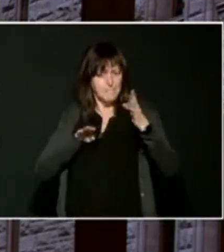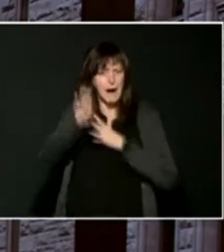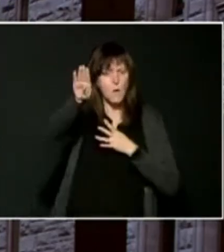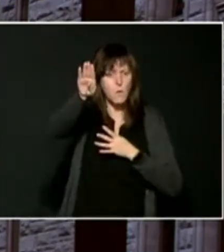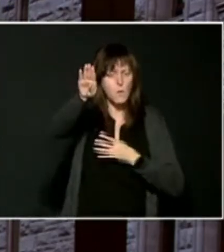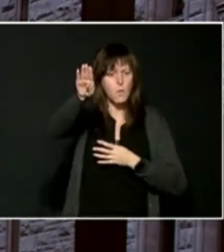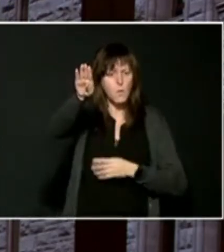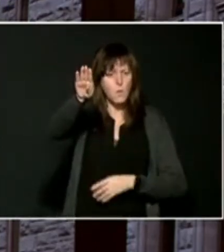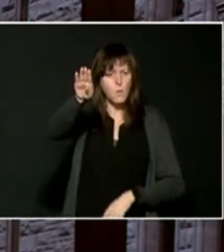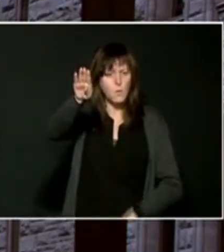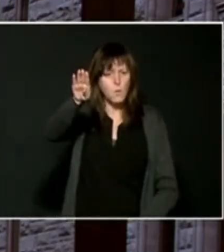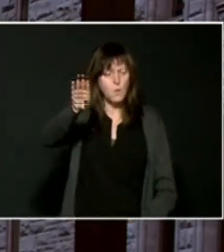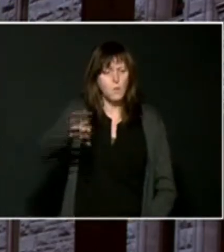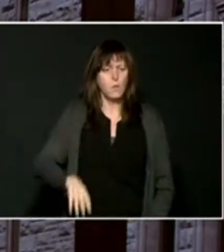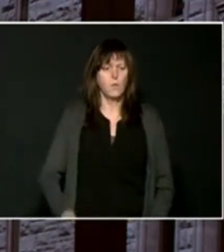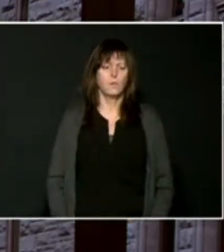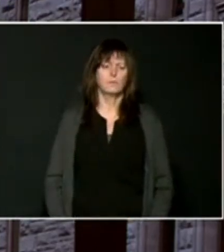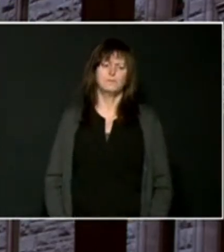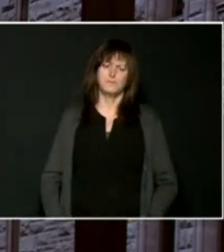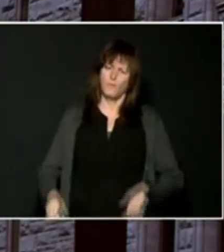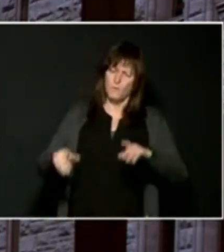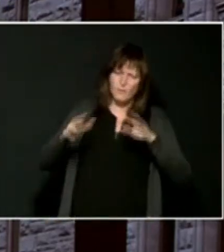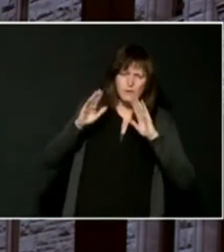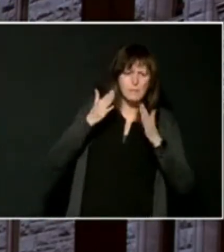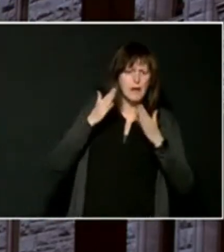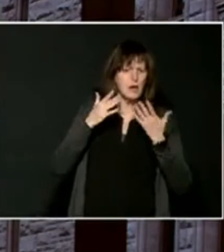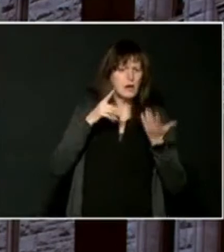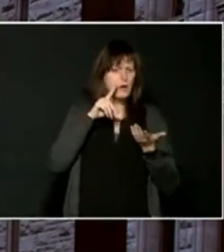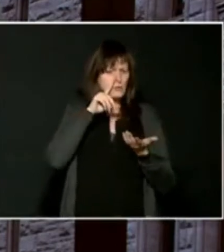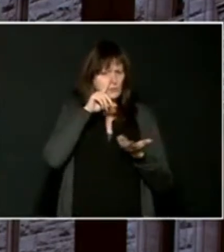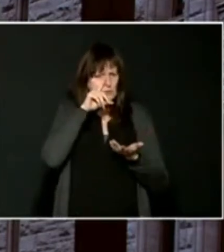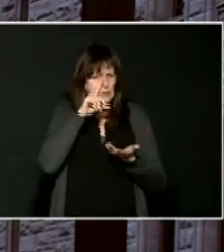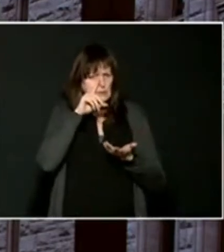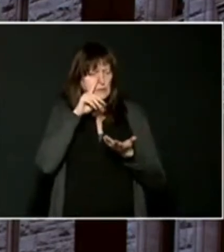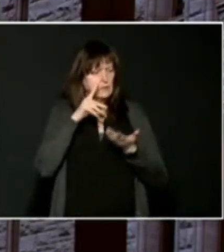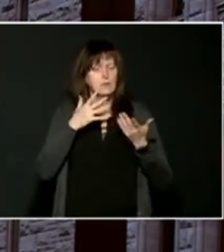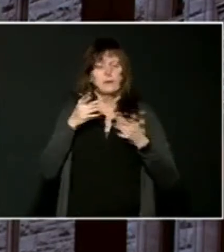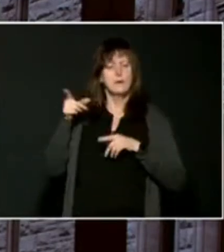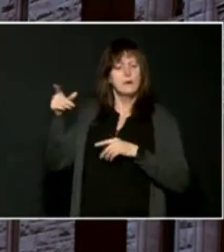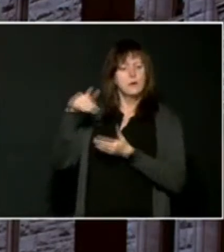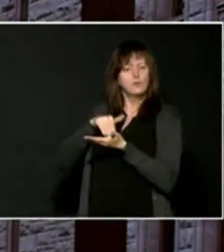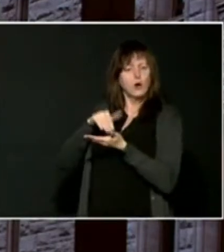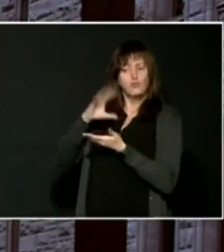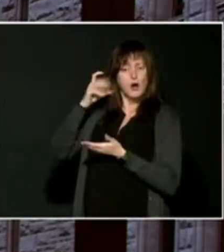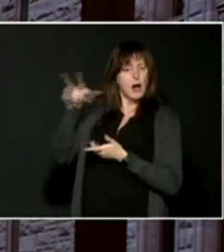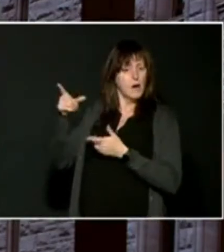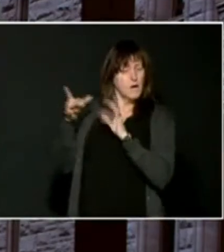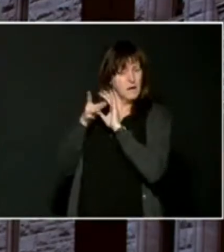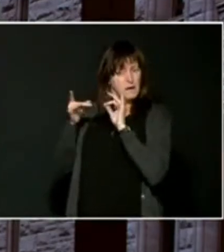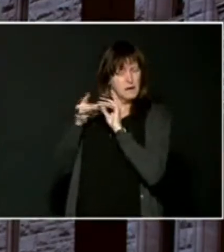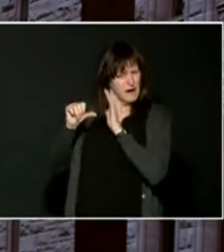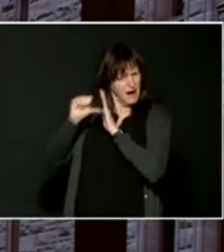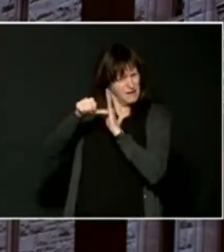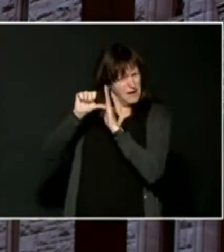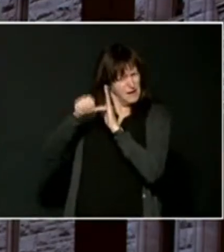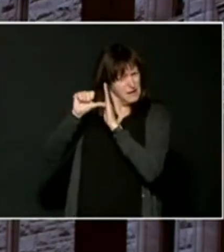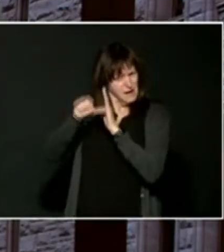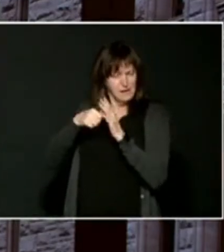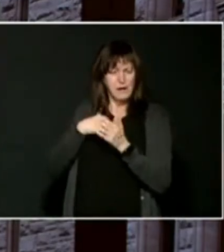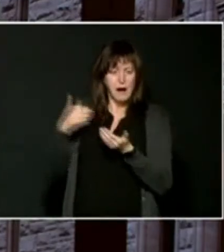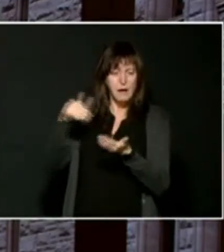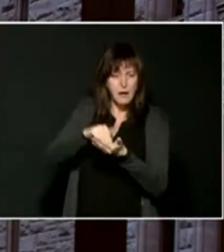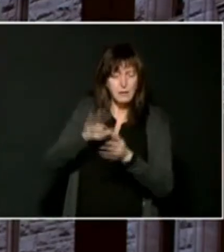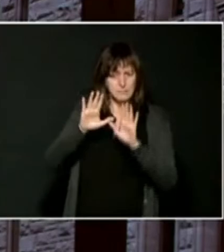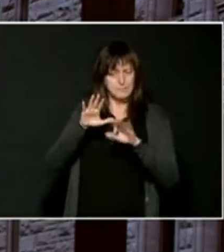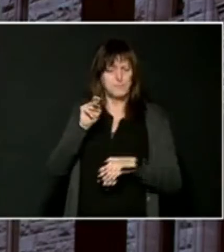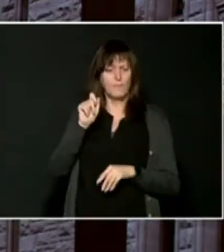we'll compare that with testing. And I know what Dr. Brown has mentioned to me before, but I'll emphasize that in a moment. In the period March 16 to